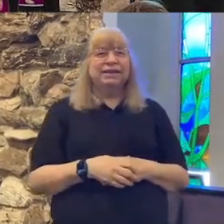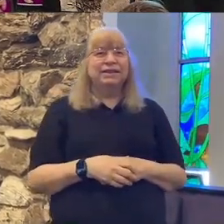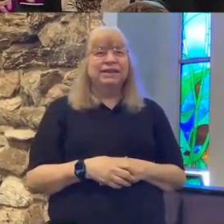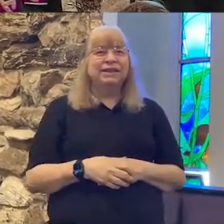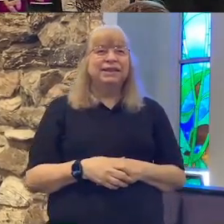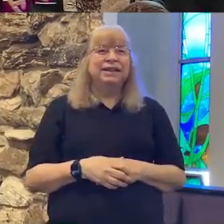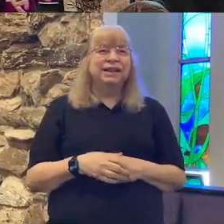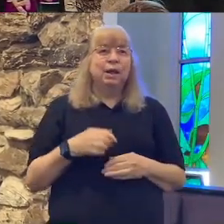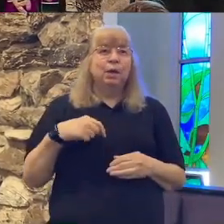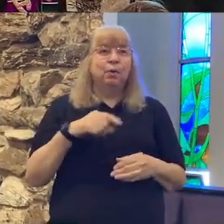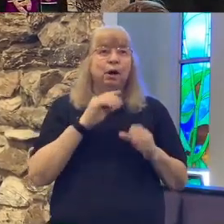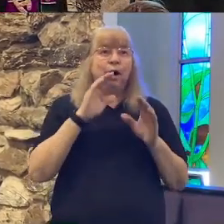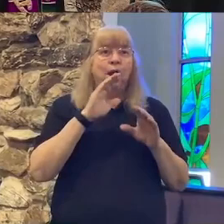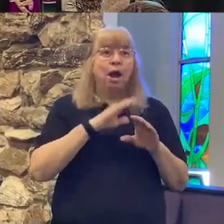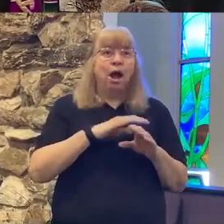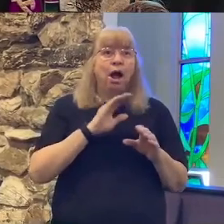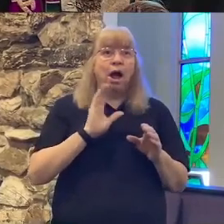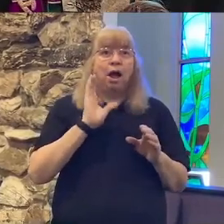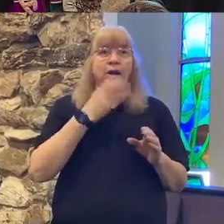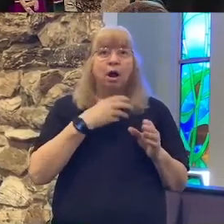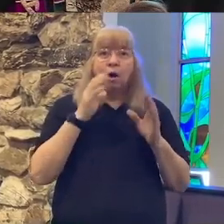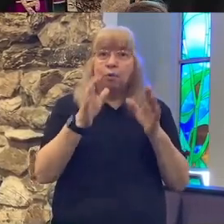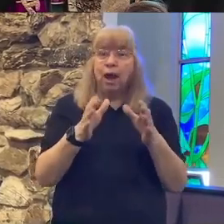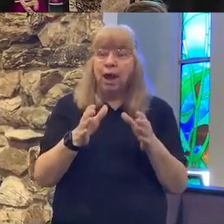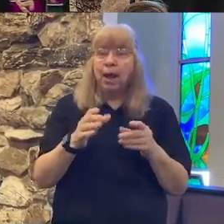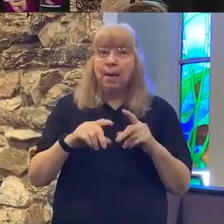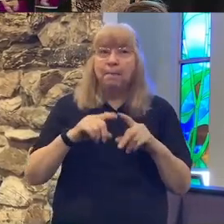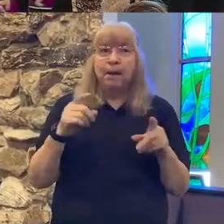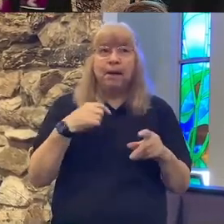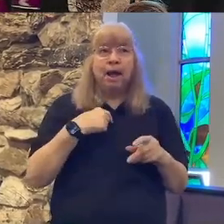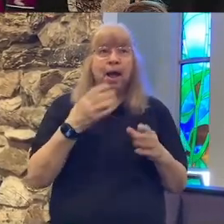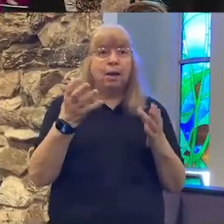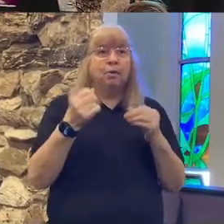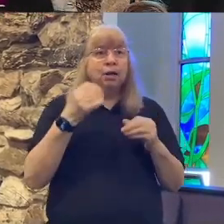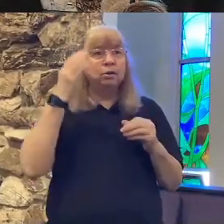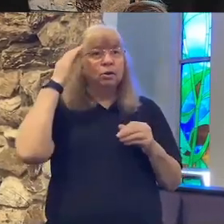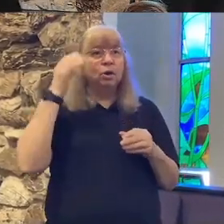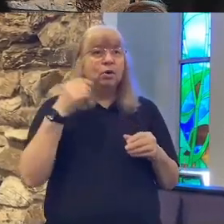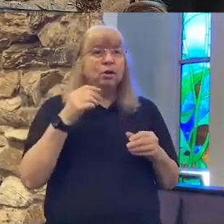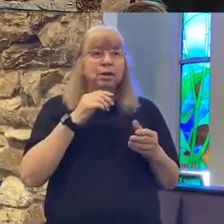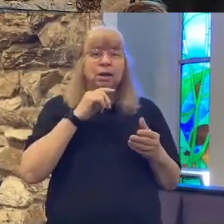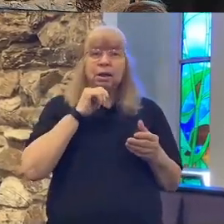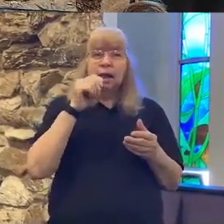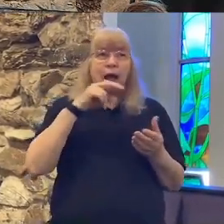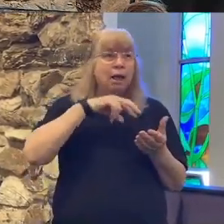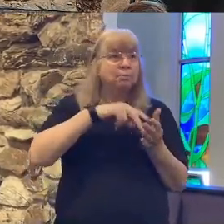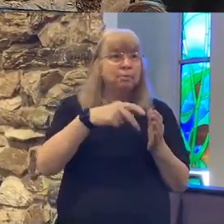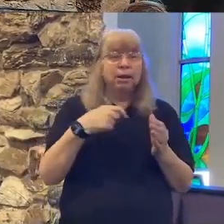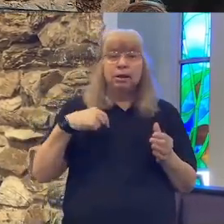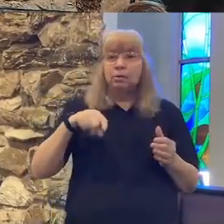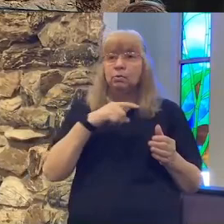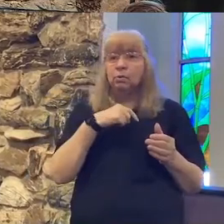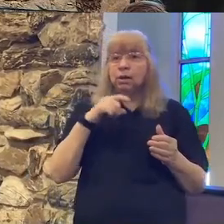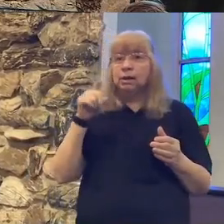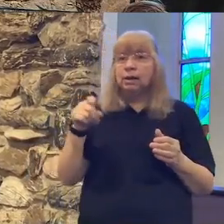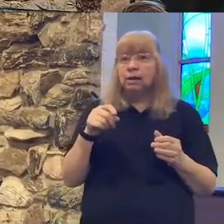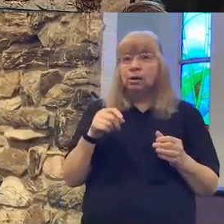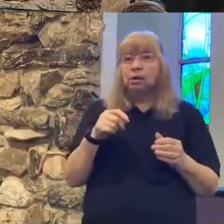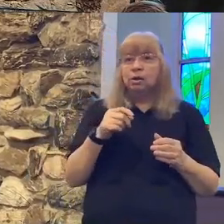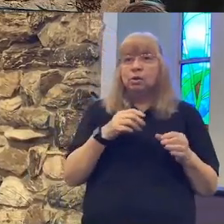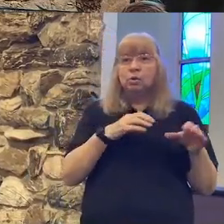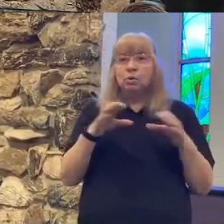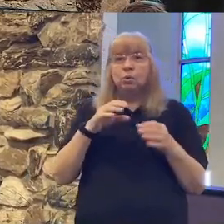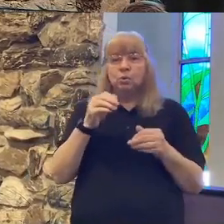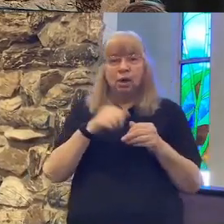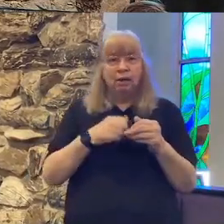Yes. We're on our way. Now, I want you to know that doesn't mean that we have to just delve everything,